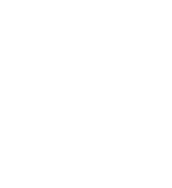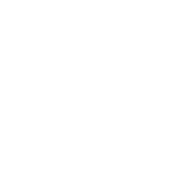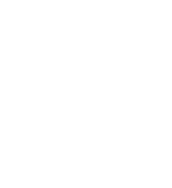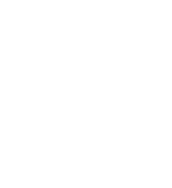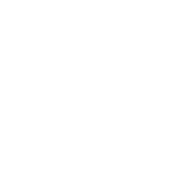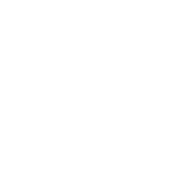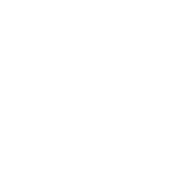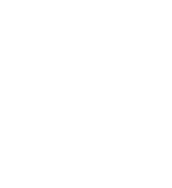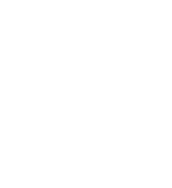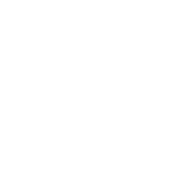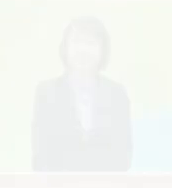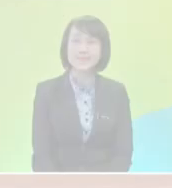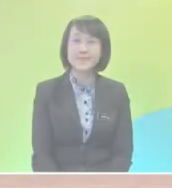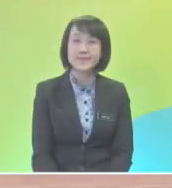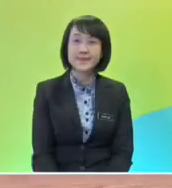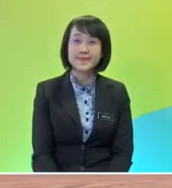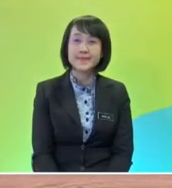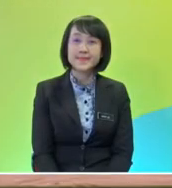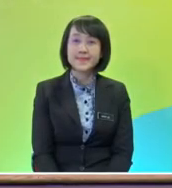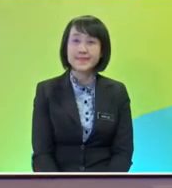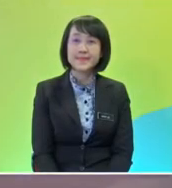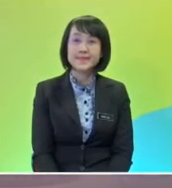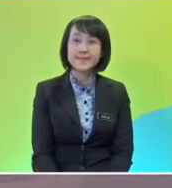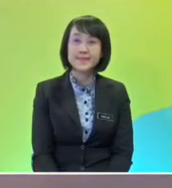TV KPM.